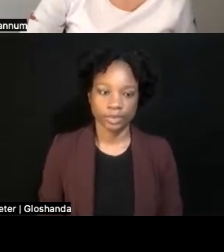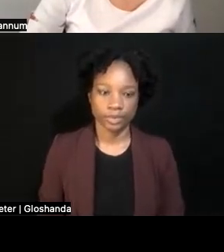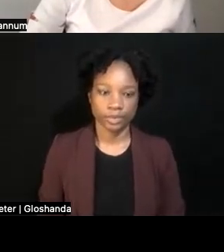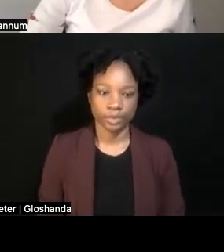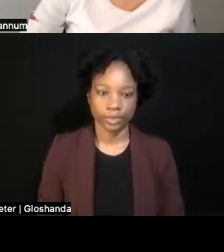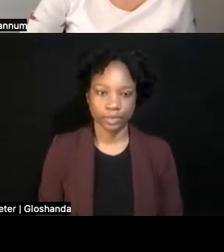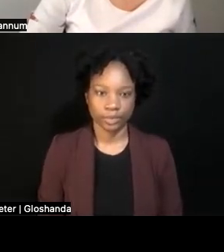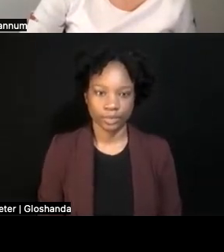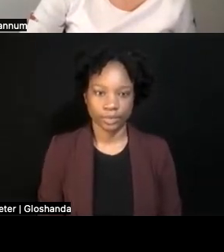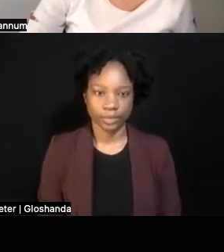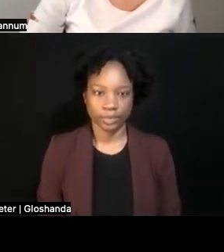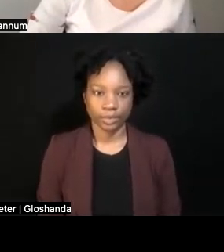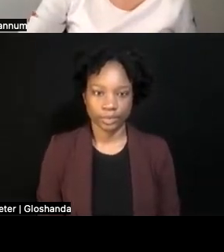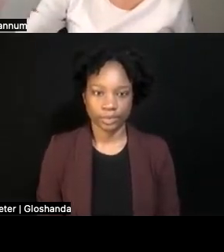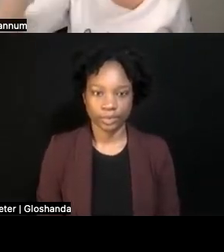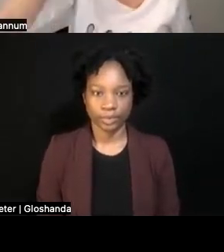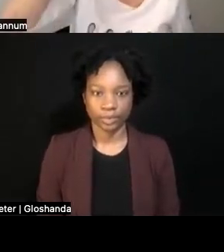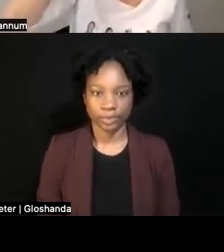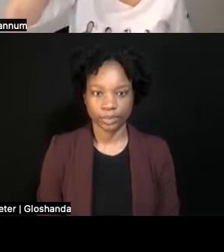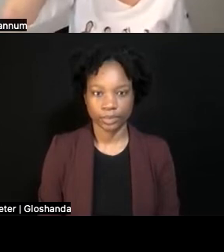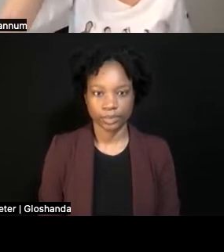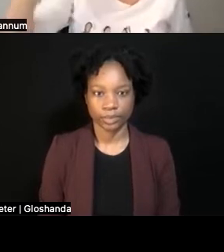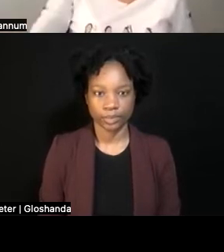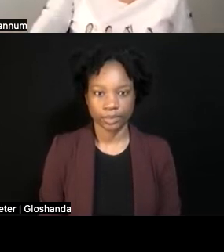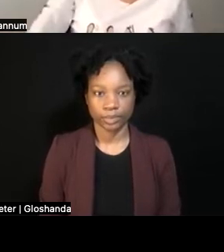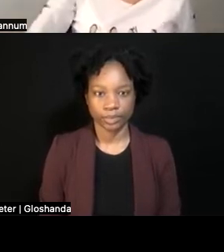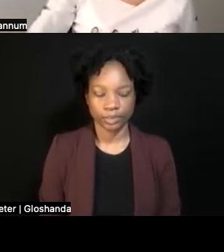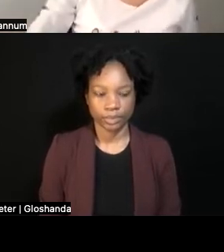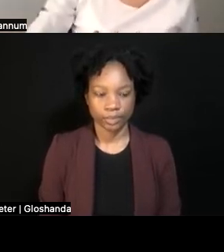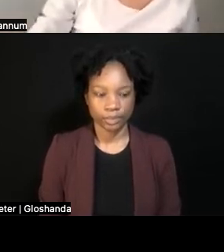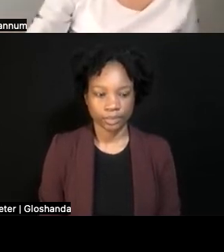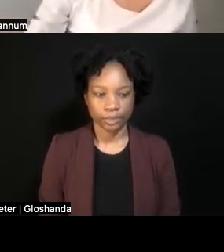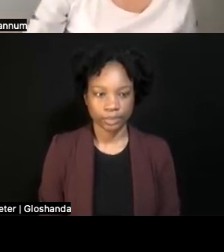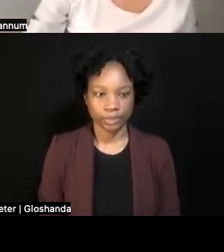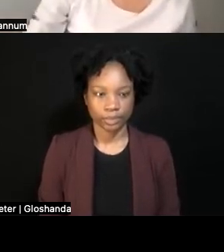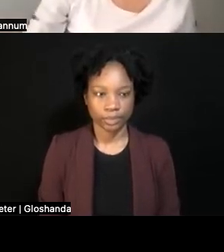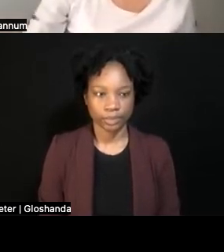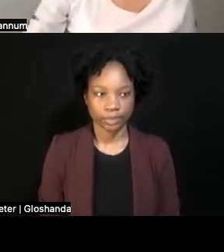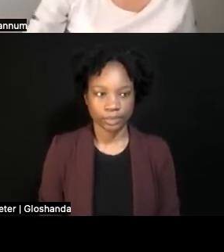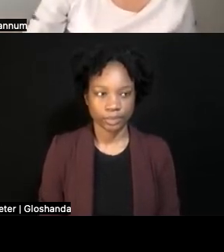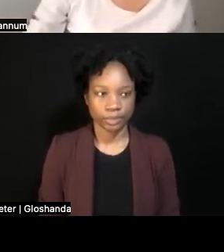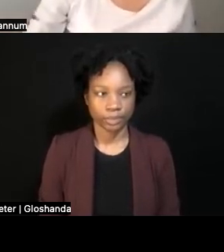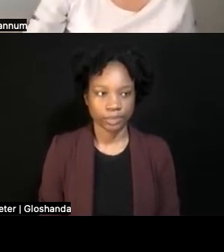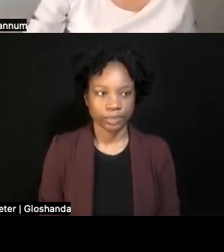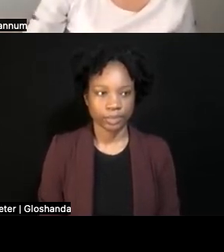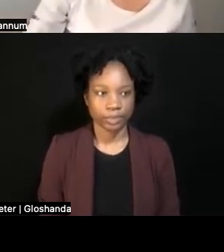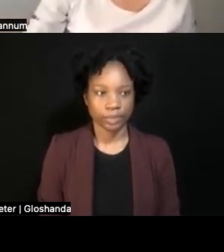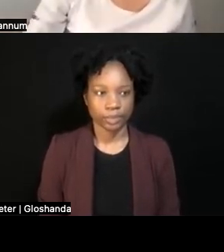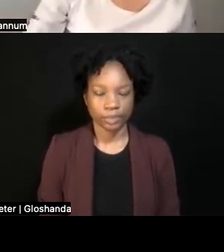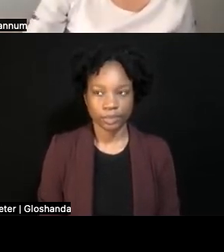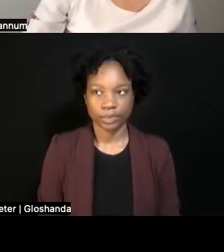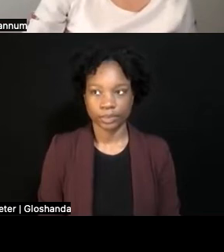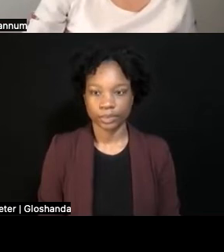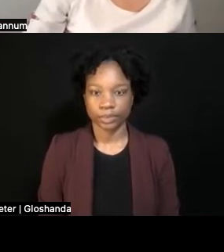example, the connection with the energies that we feel in our territories. And this effort is due